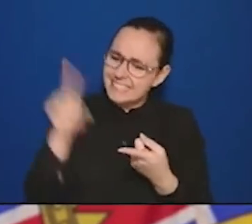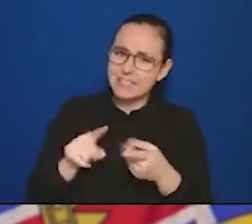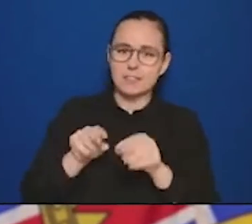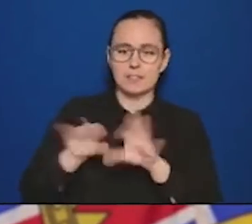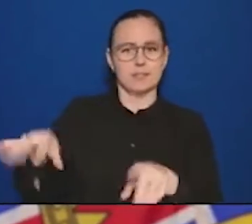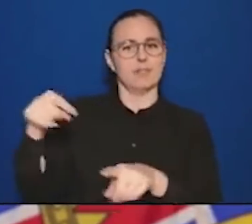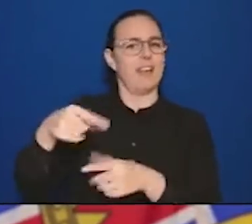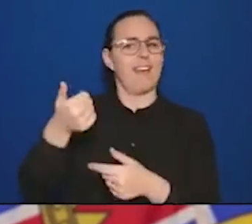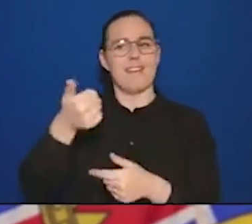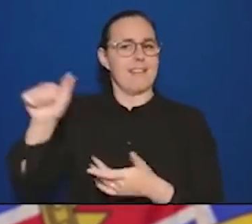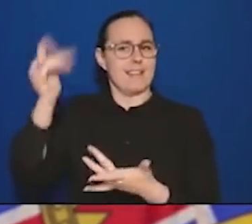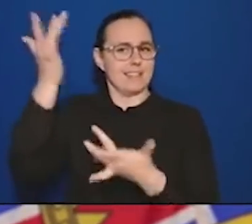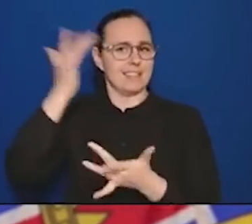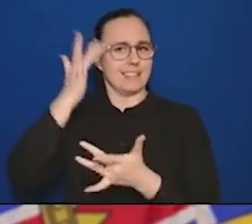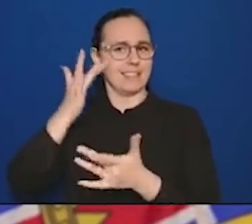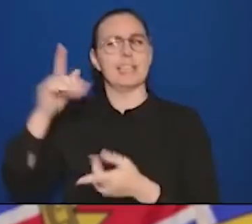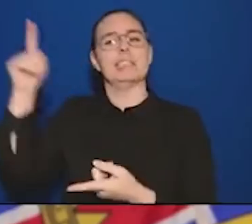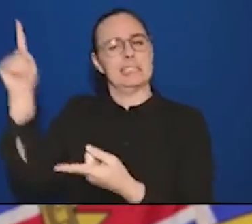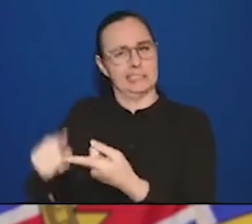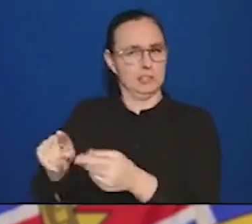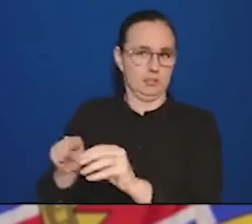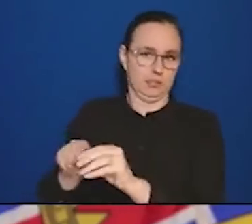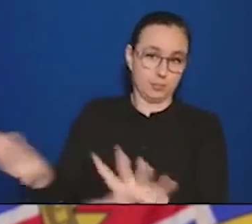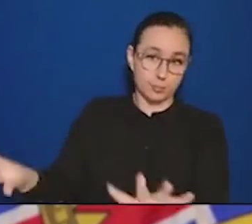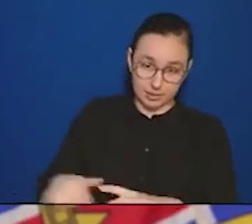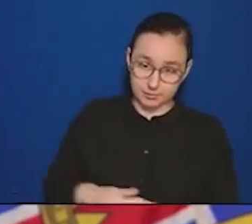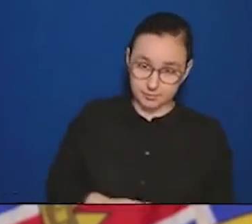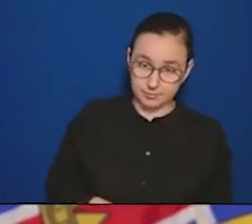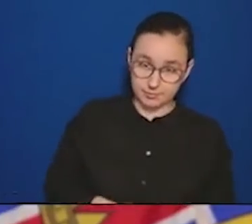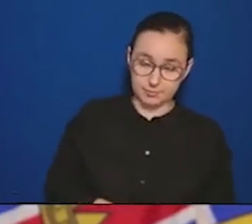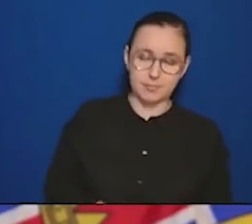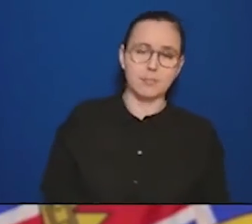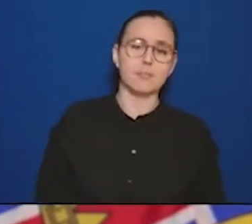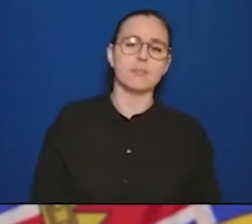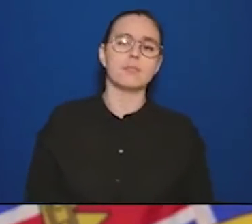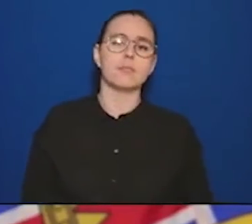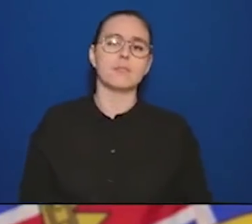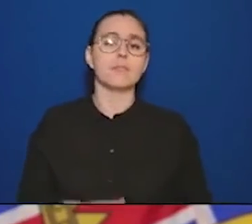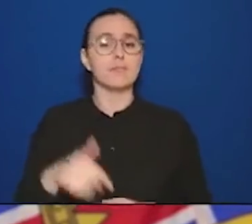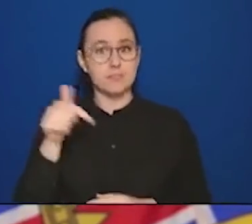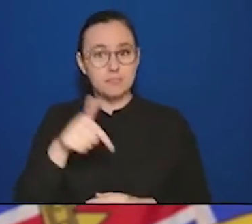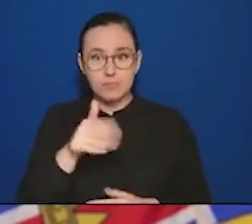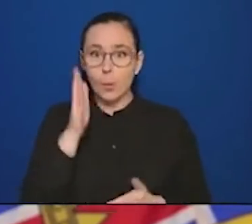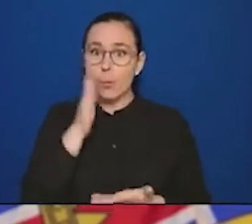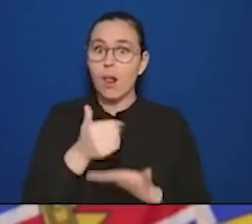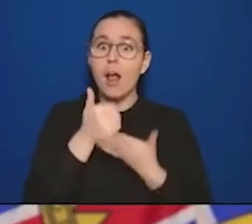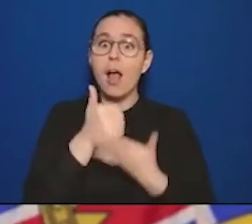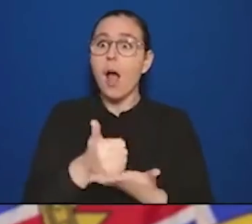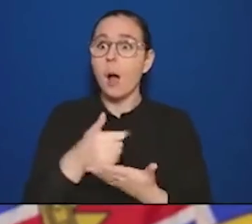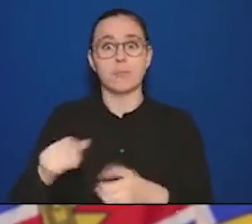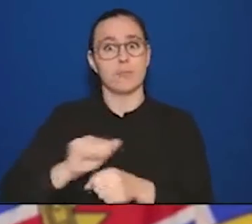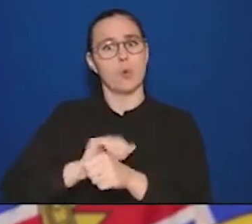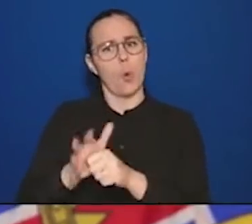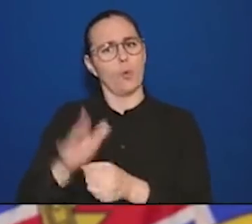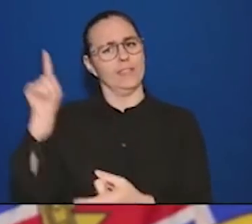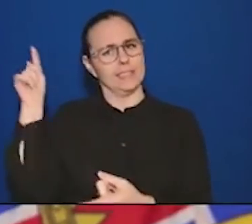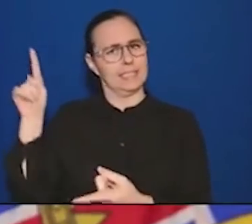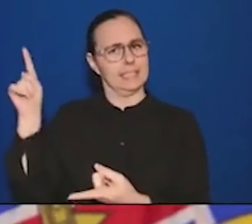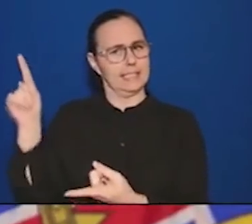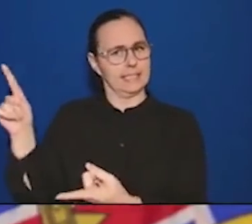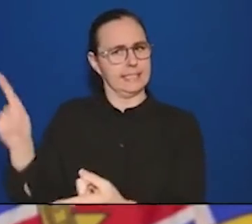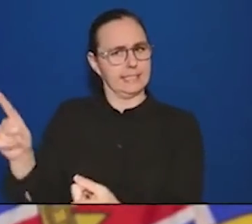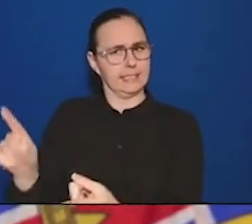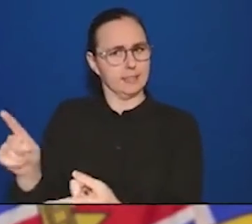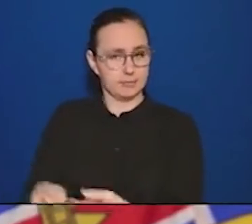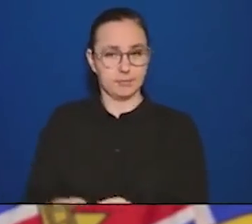And ultimately, it's one of the steps that we need to help put this pandemic behind us. As the provincial health officer,